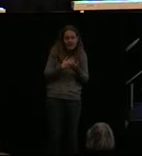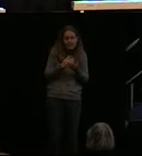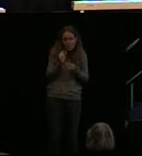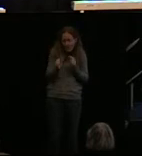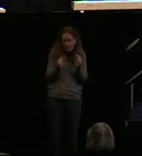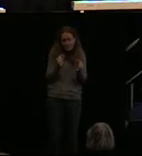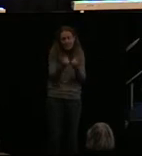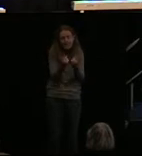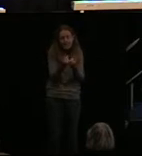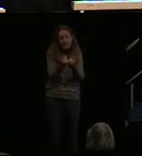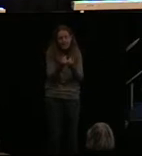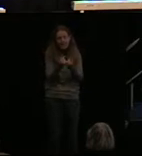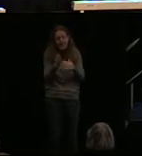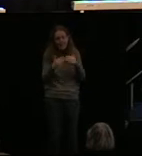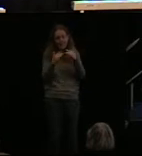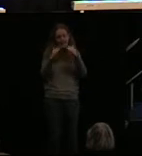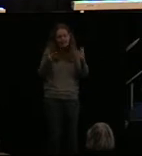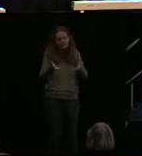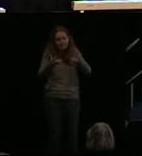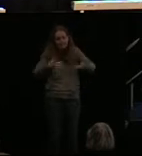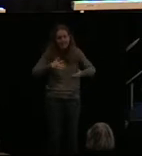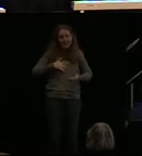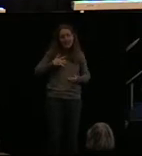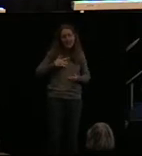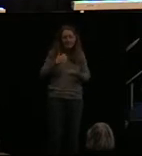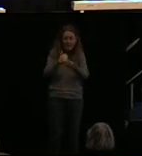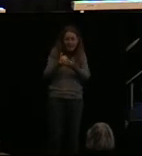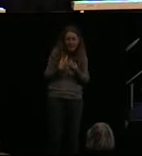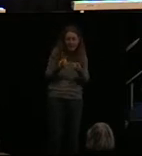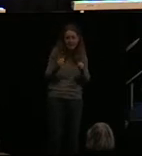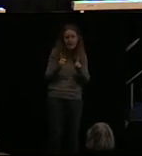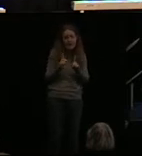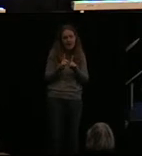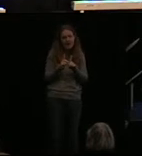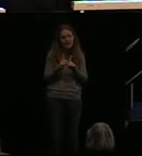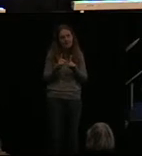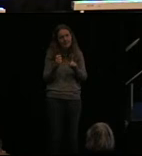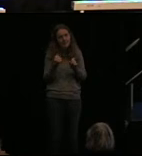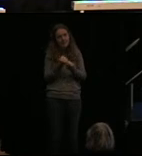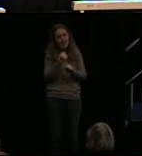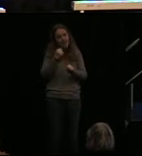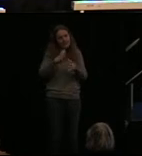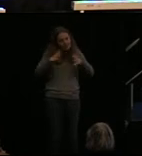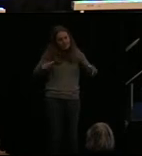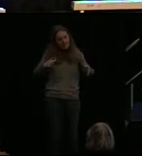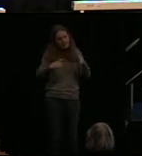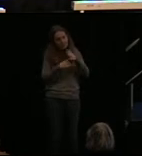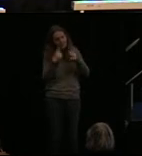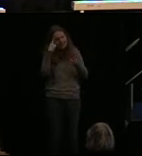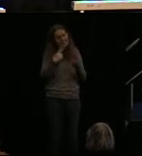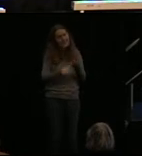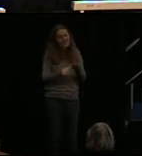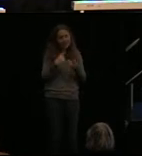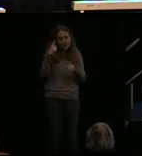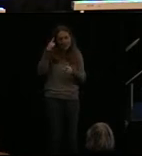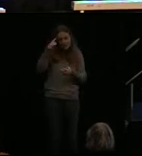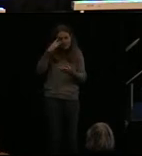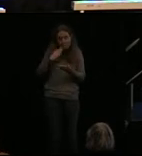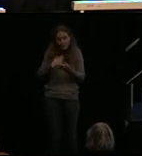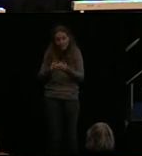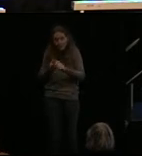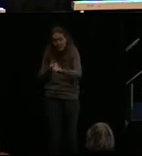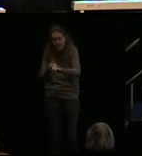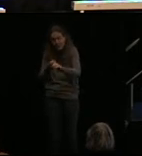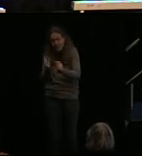little things that builds life, that helps us to make the big decisions in life. Faithful in the small things.